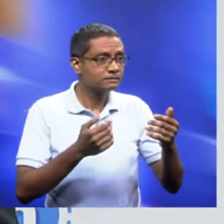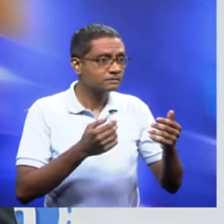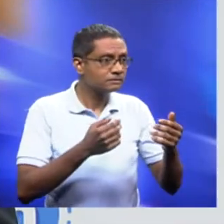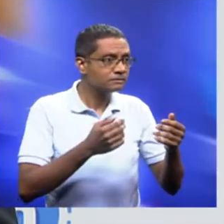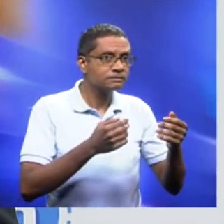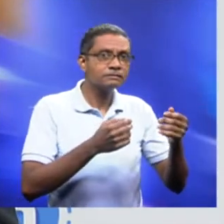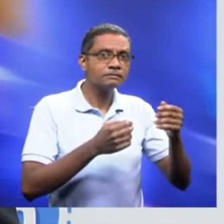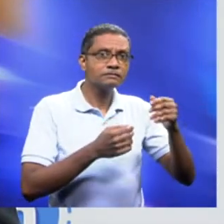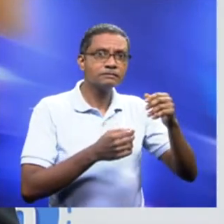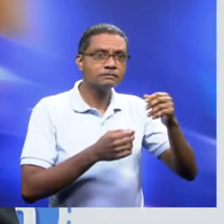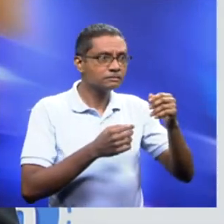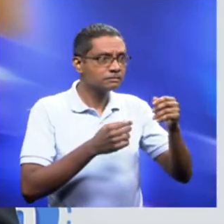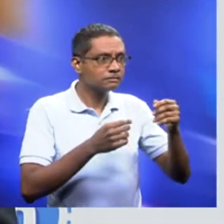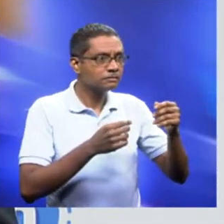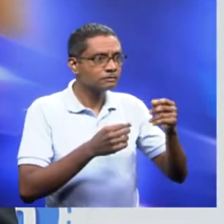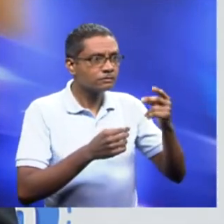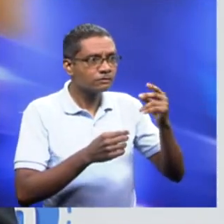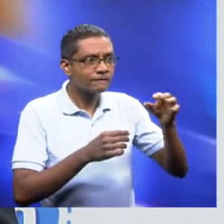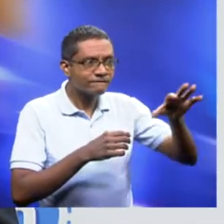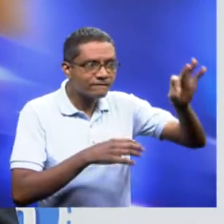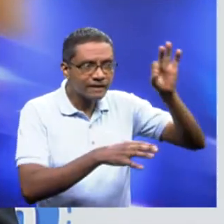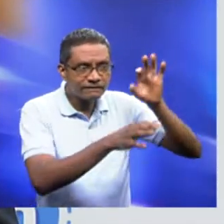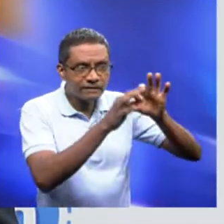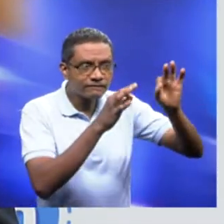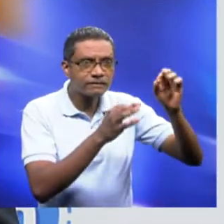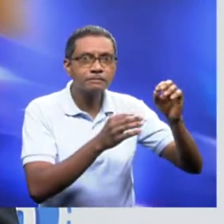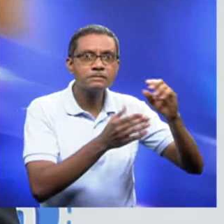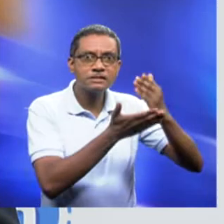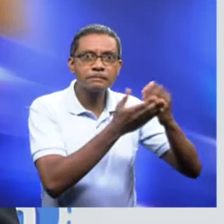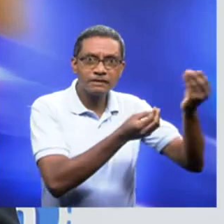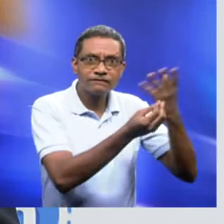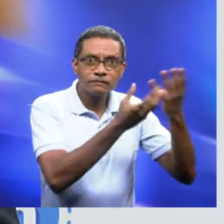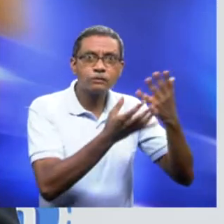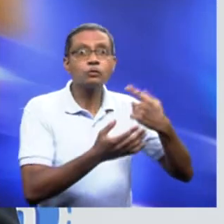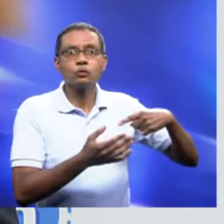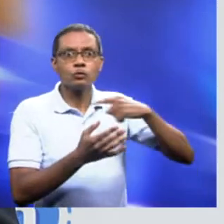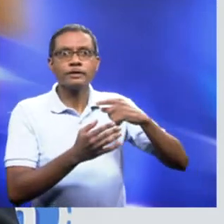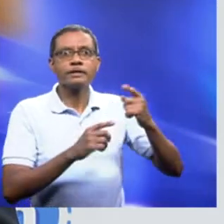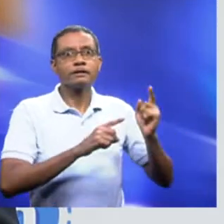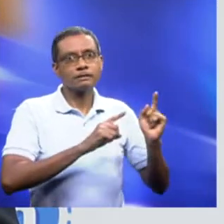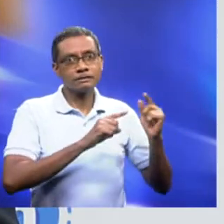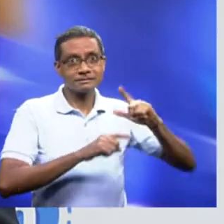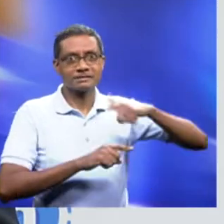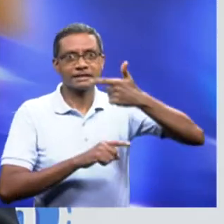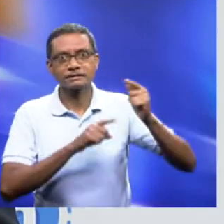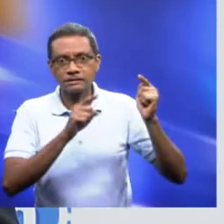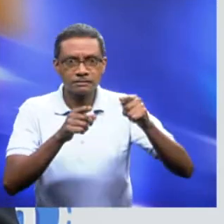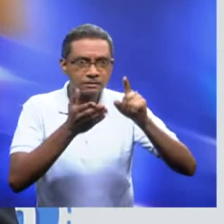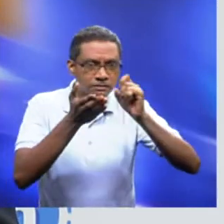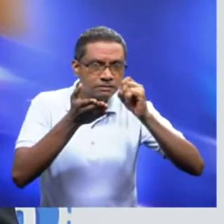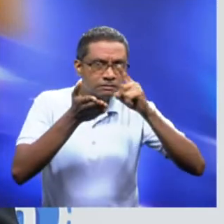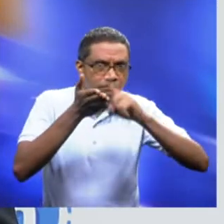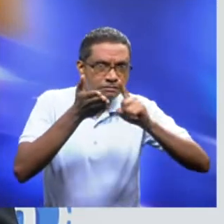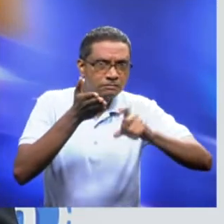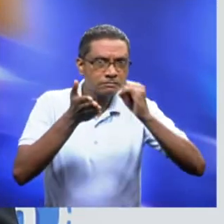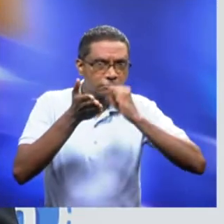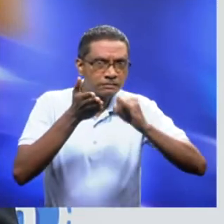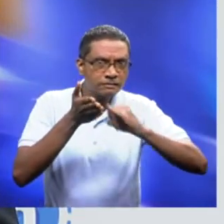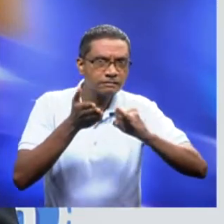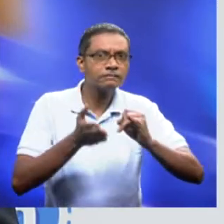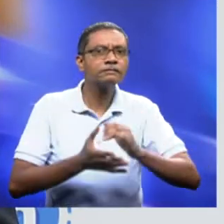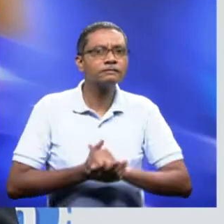the ones coming to investigate from on that level. This will consist of varying offenses that can fall under the